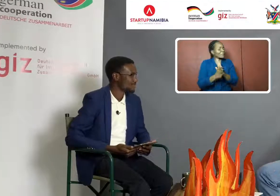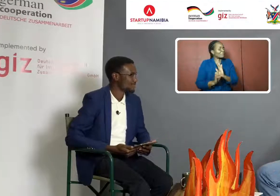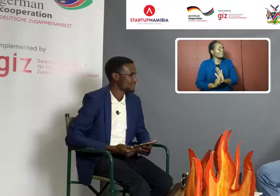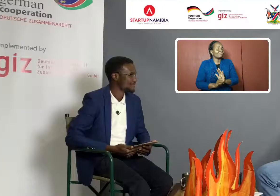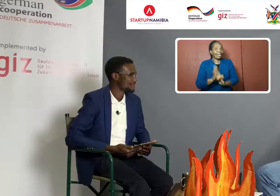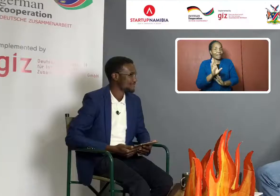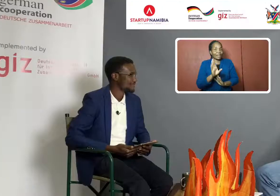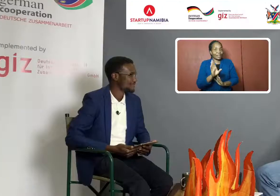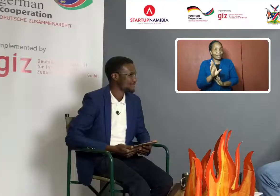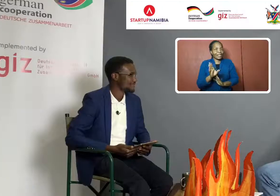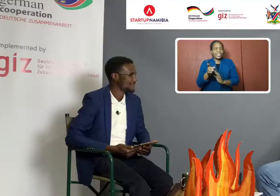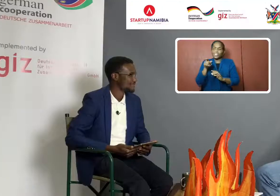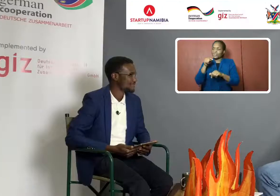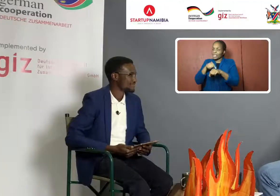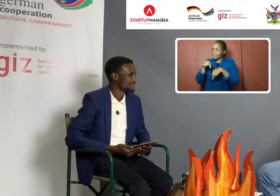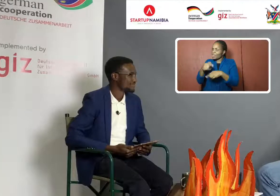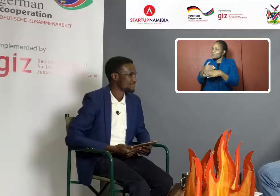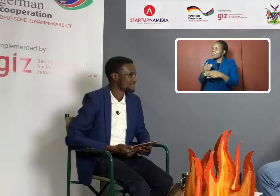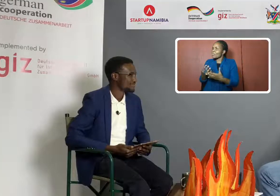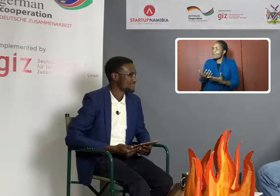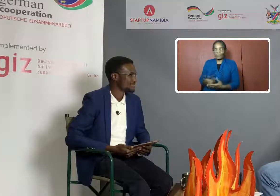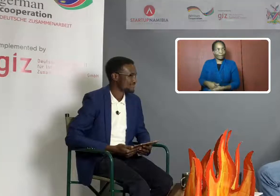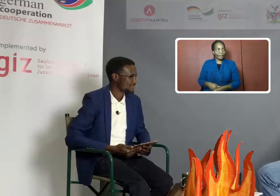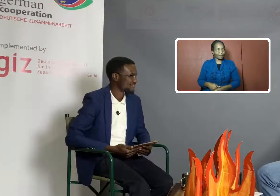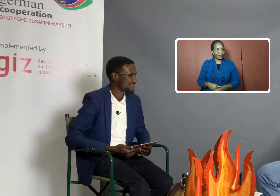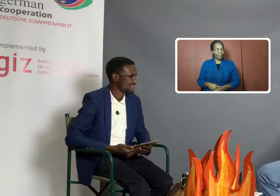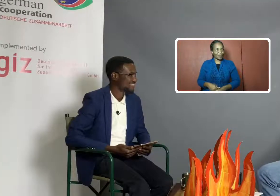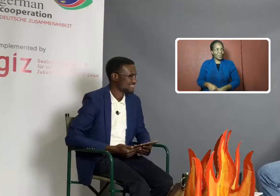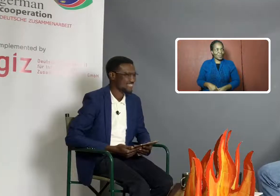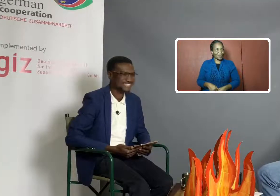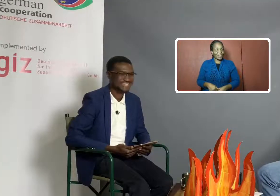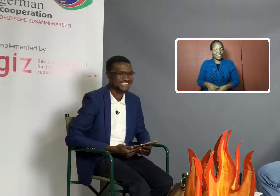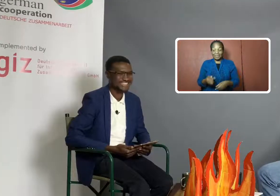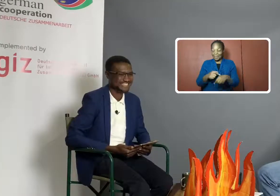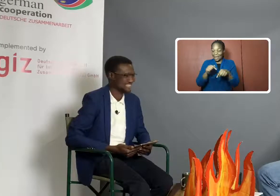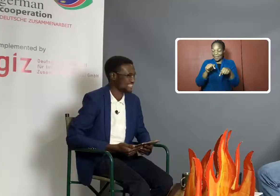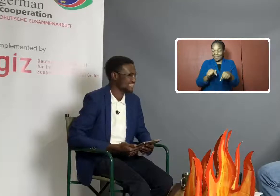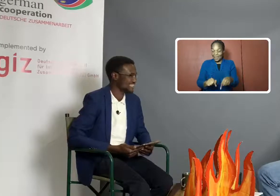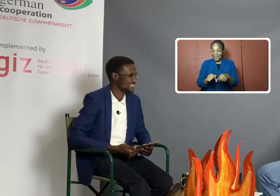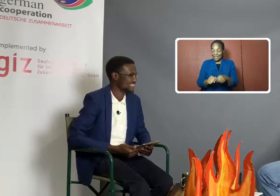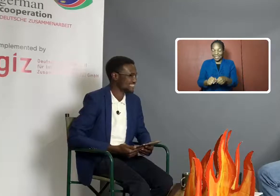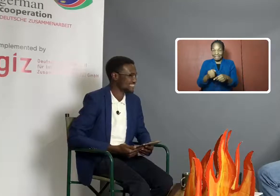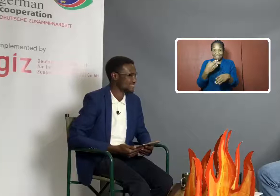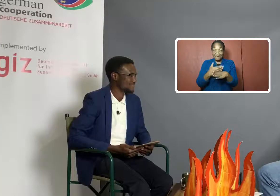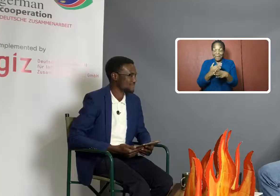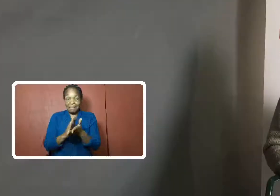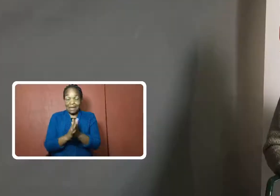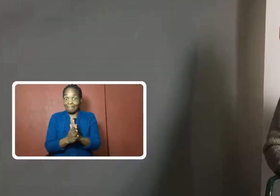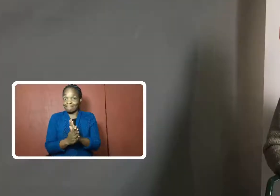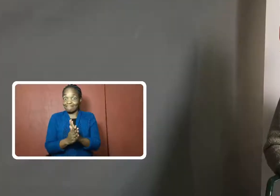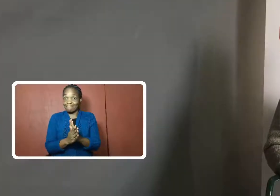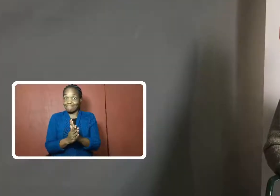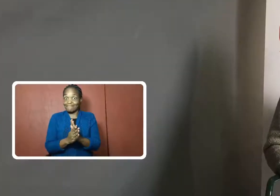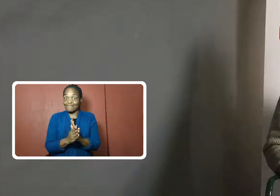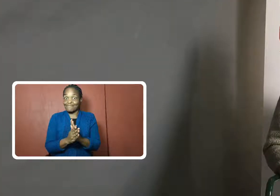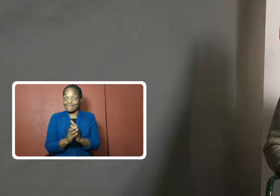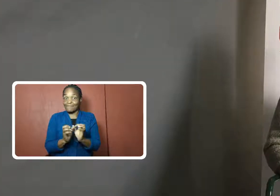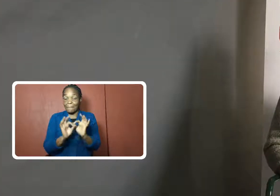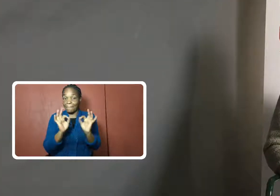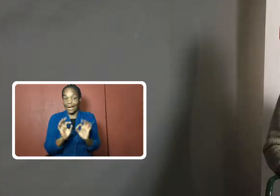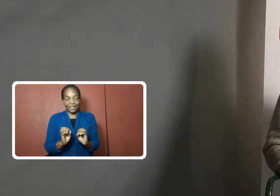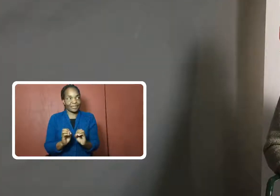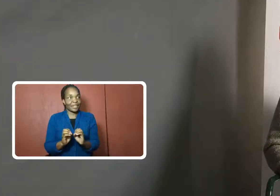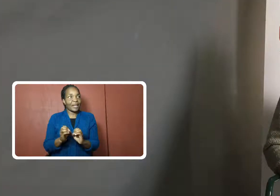do? Okay, at the moment I must tell you nothing touches to gold or turns to gold, and it happens in the past